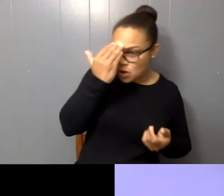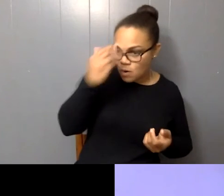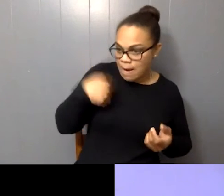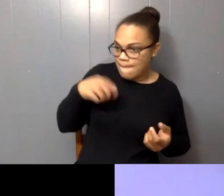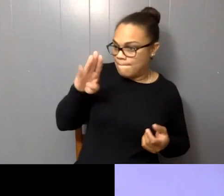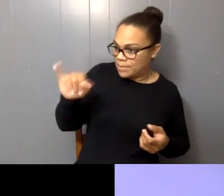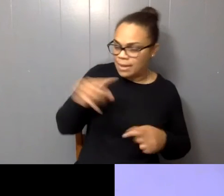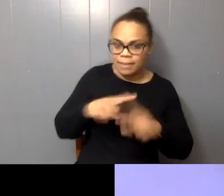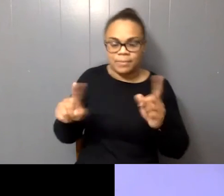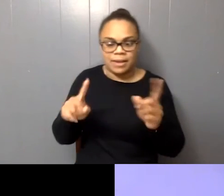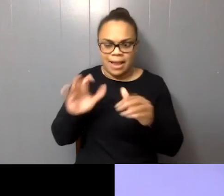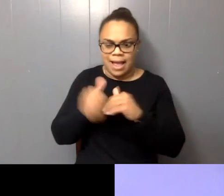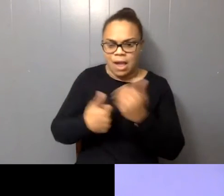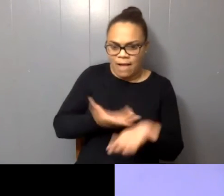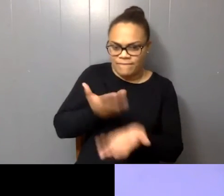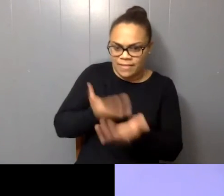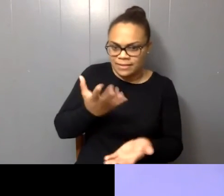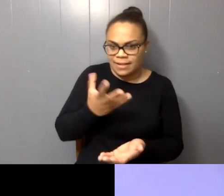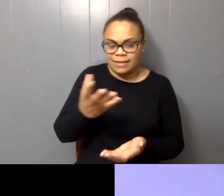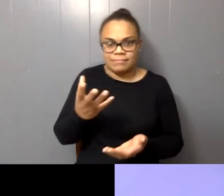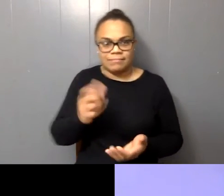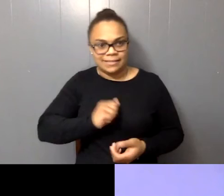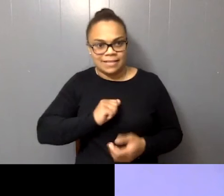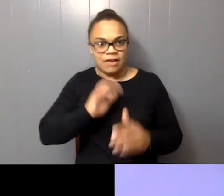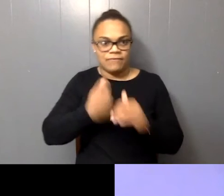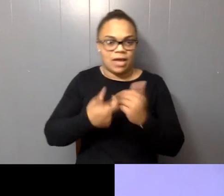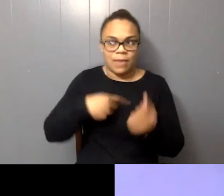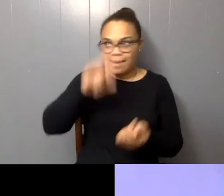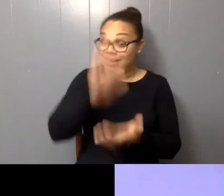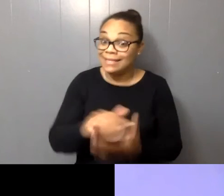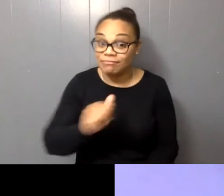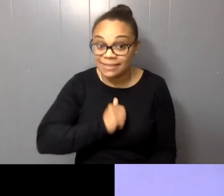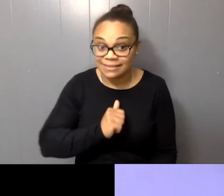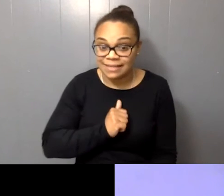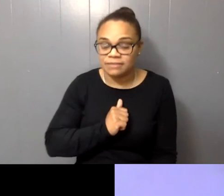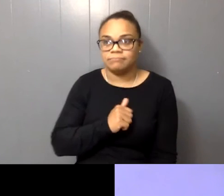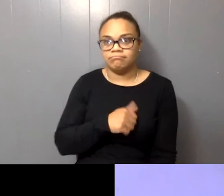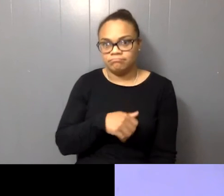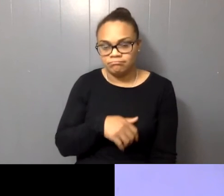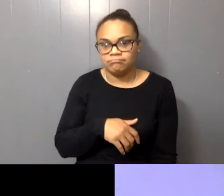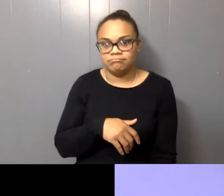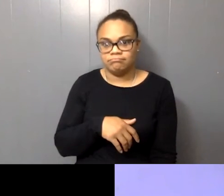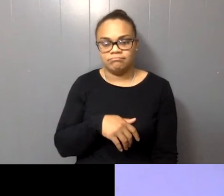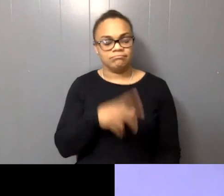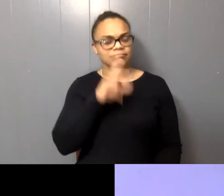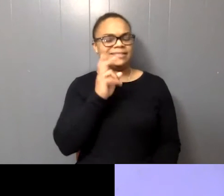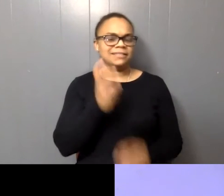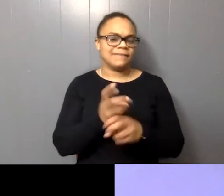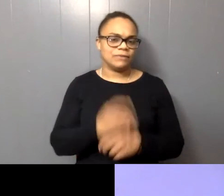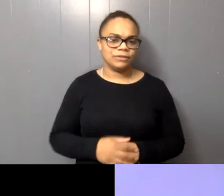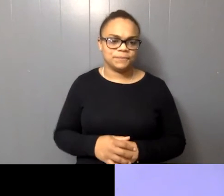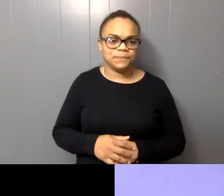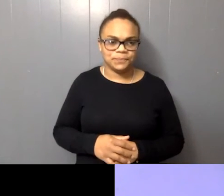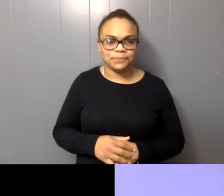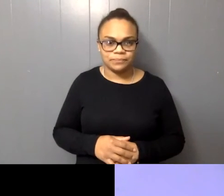how much I actually believe myself. And I think that's a very difficult thing